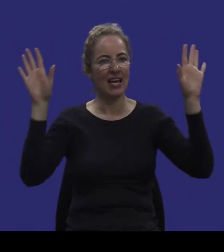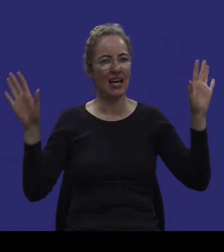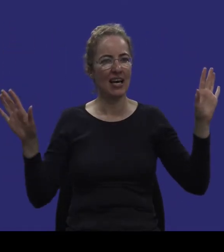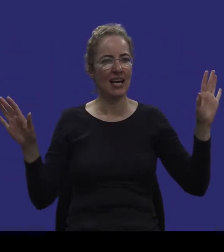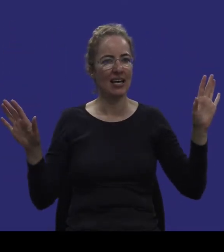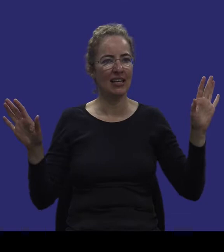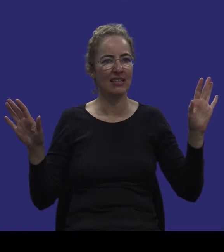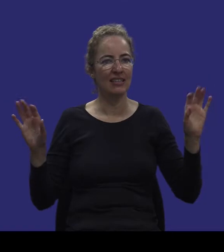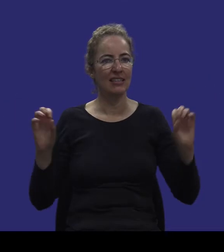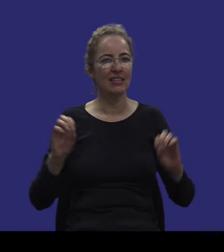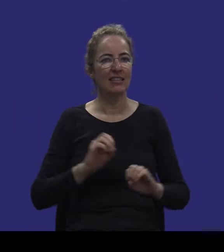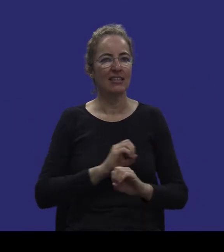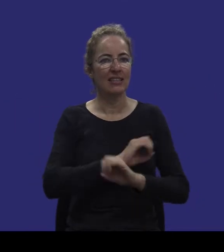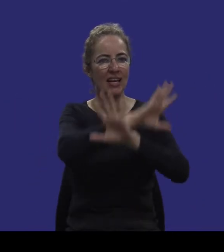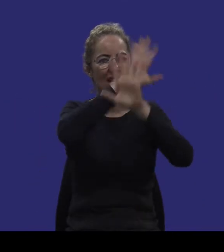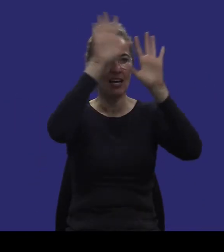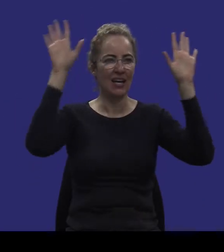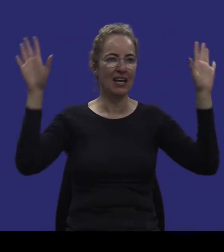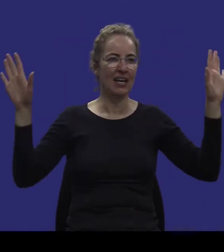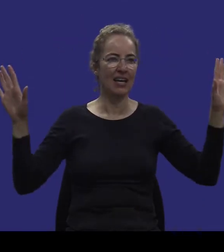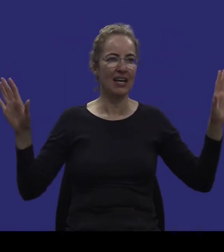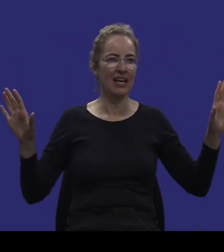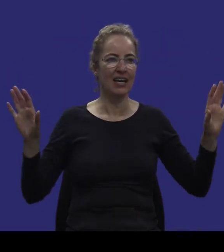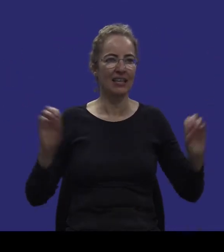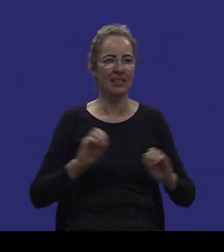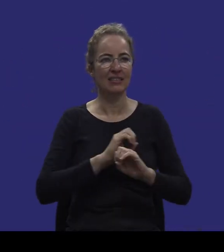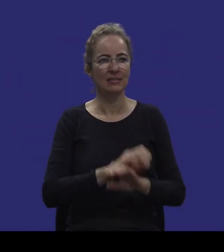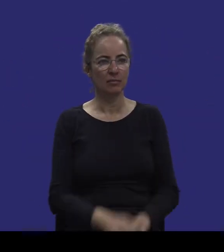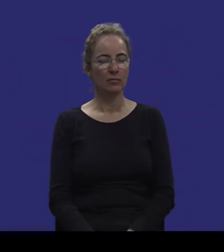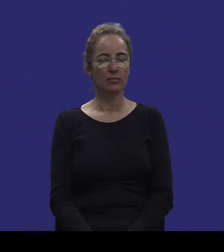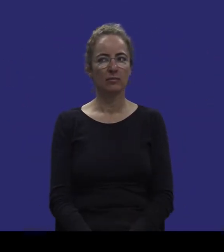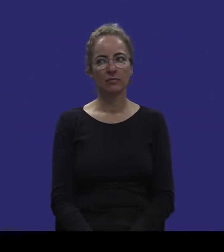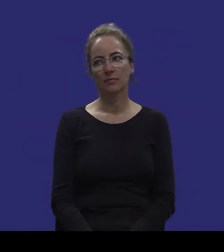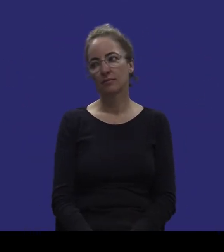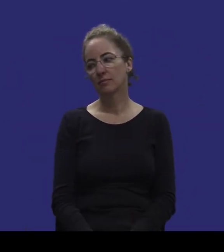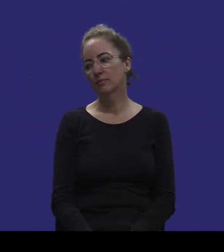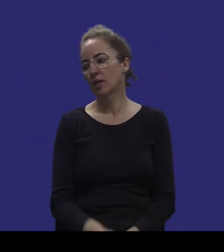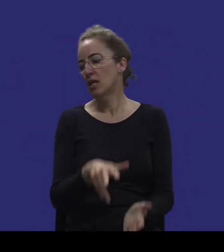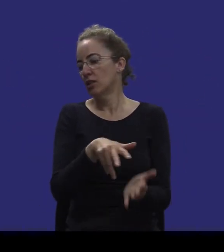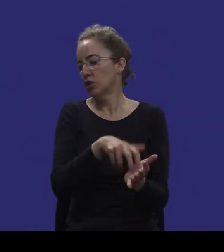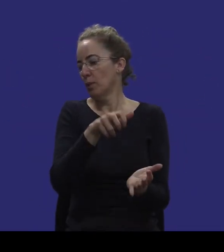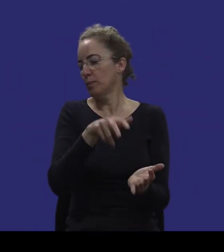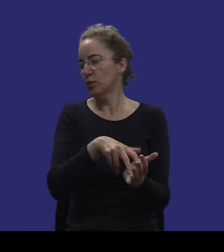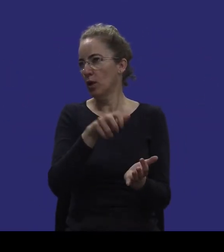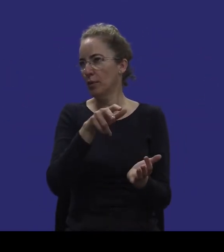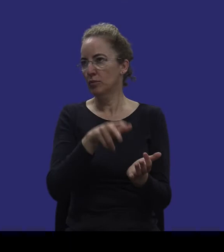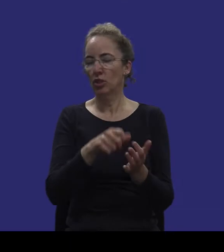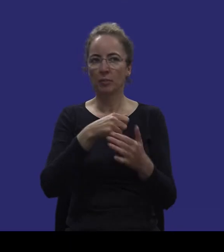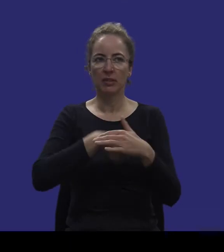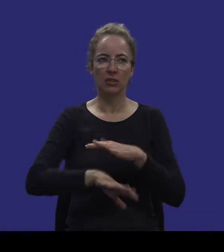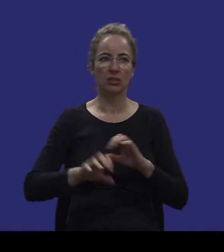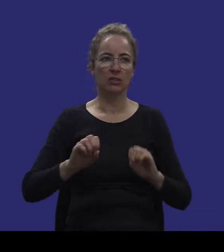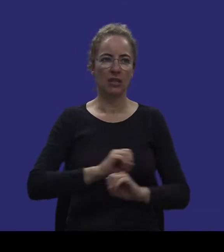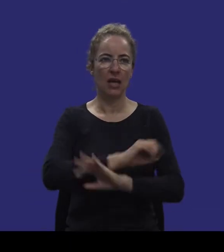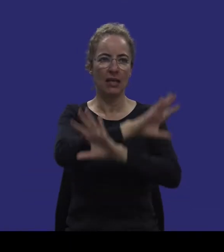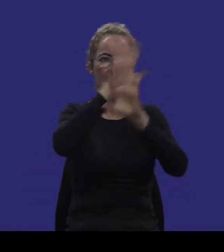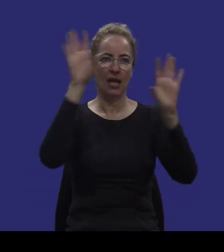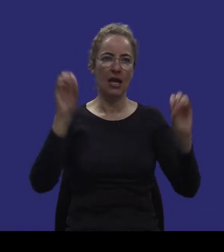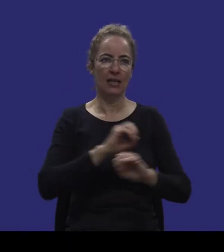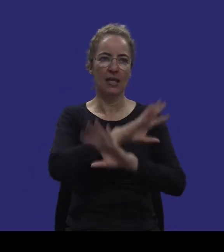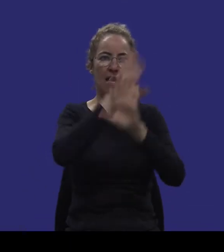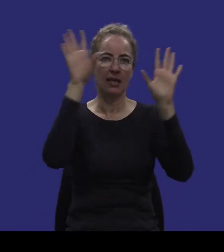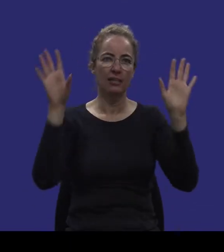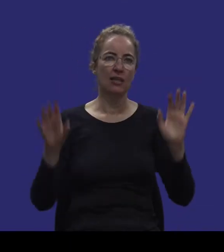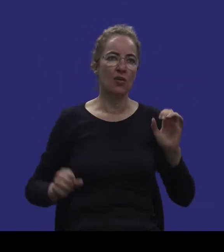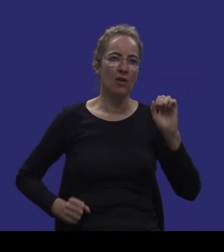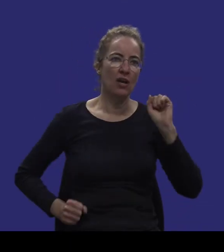the light. The light. Ready to jump? Jump, jump, jump into the light,